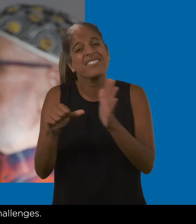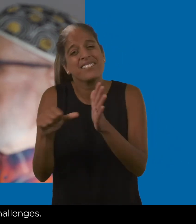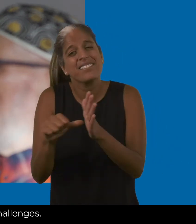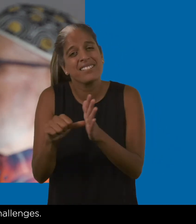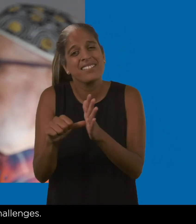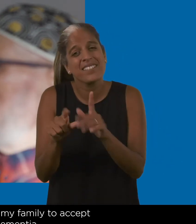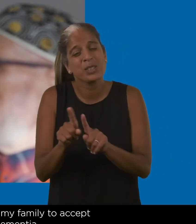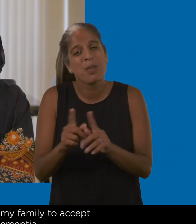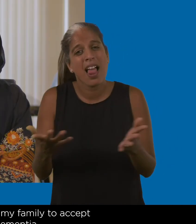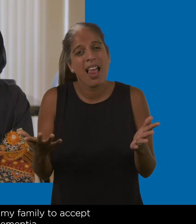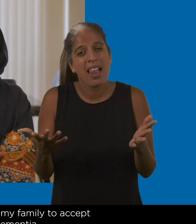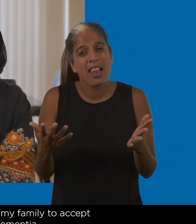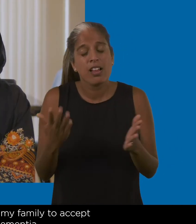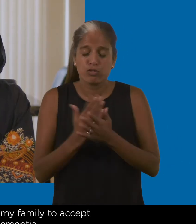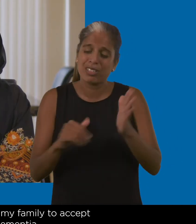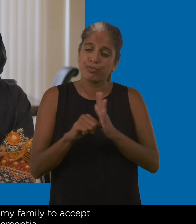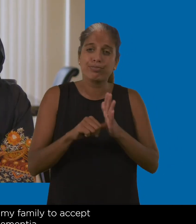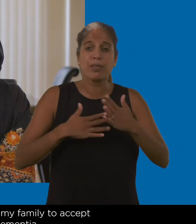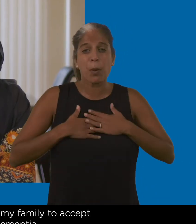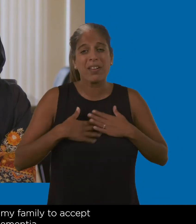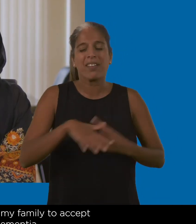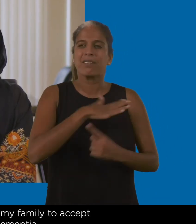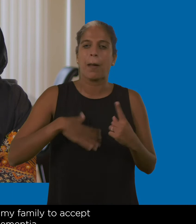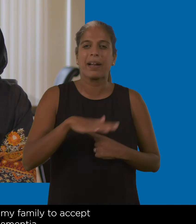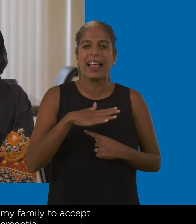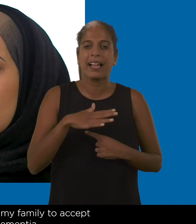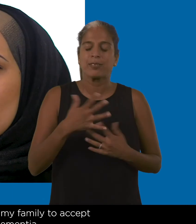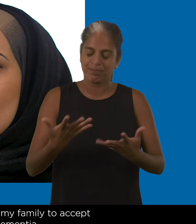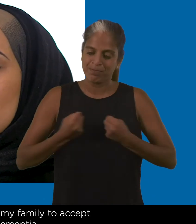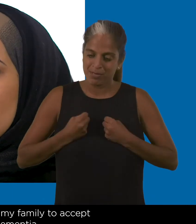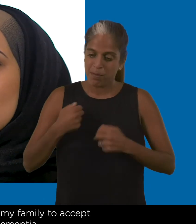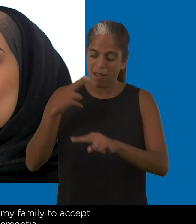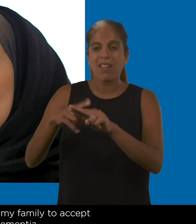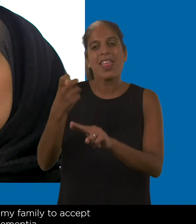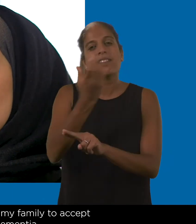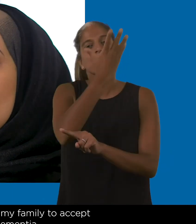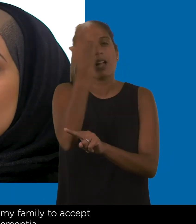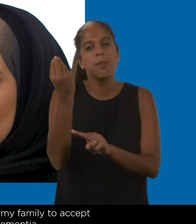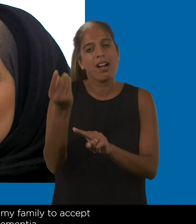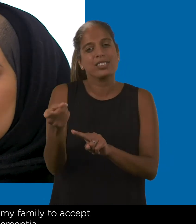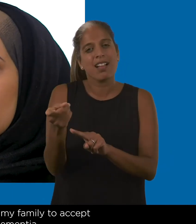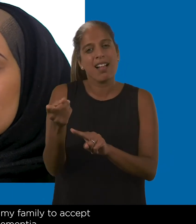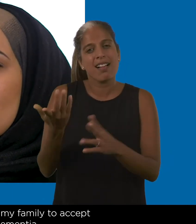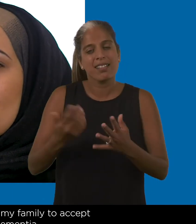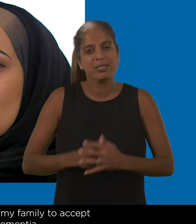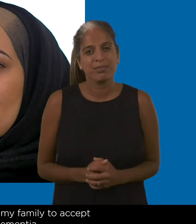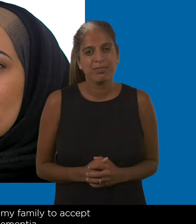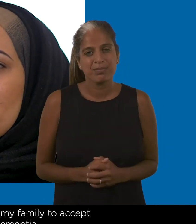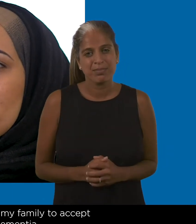challenges. It was very difficult for me and my family to accept that my dad's got dementia